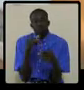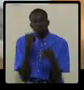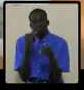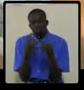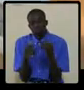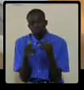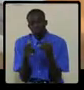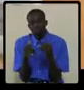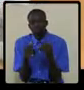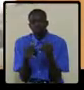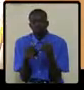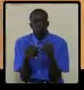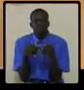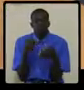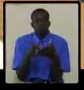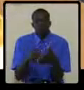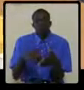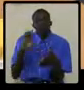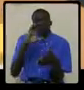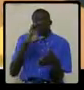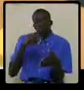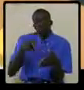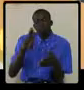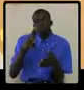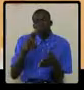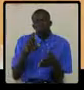Finally, we try with copper.